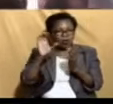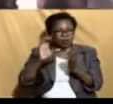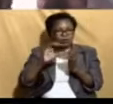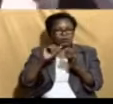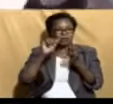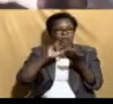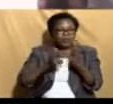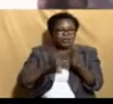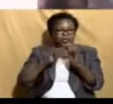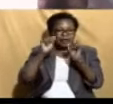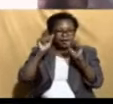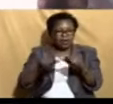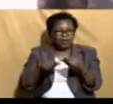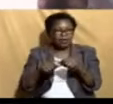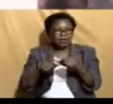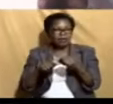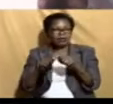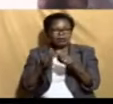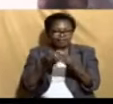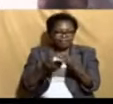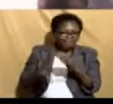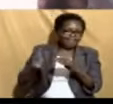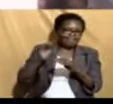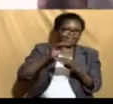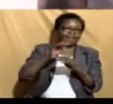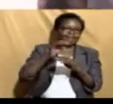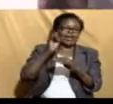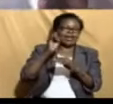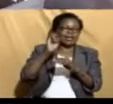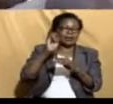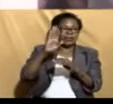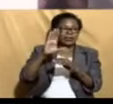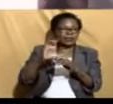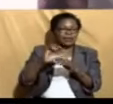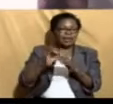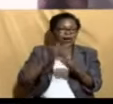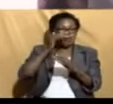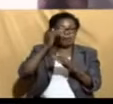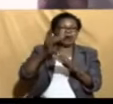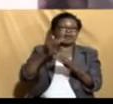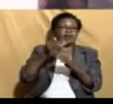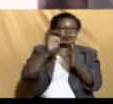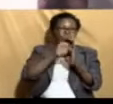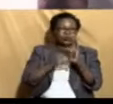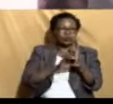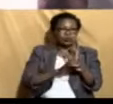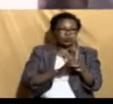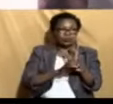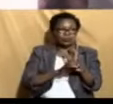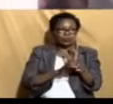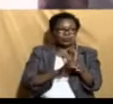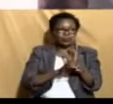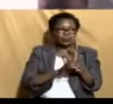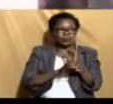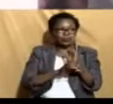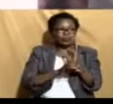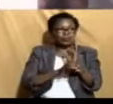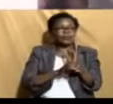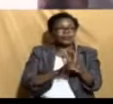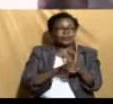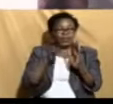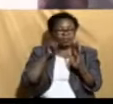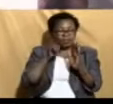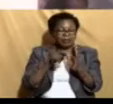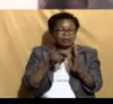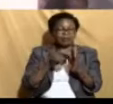IEBC above the Constitution and substitute it for the sovereign. It is a trite